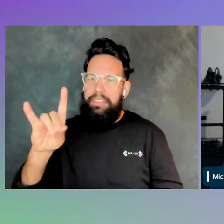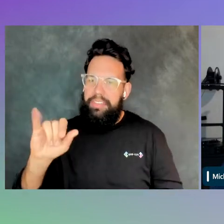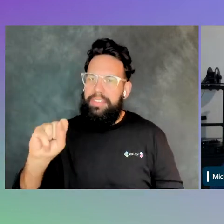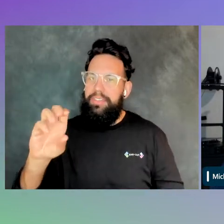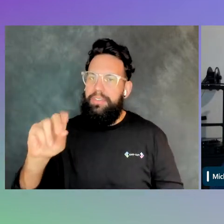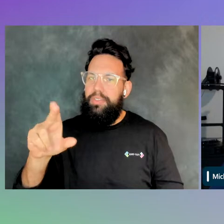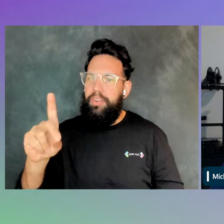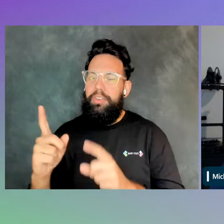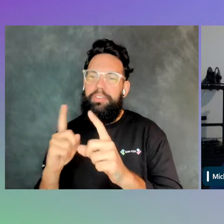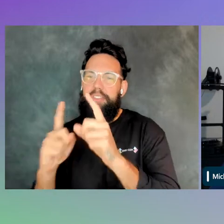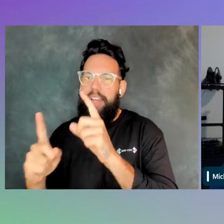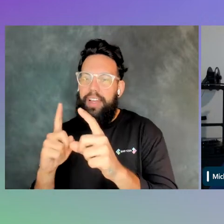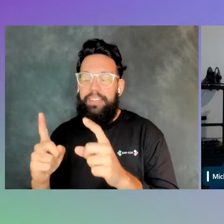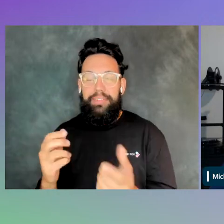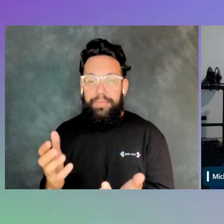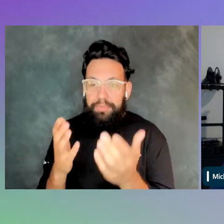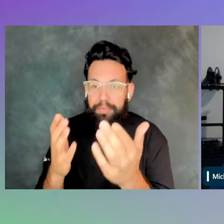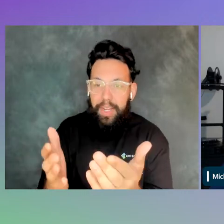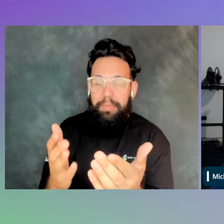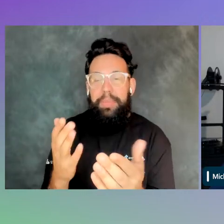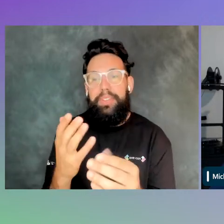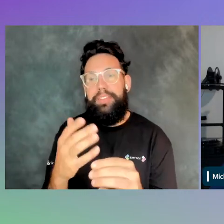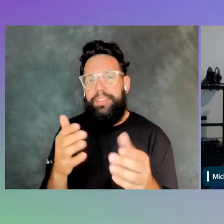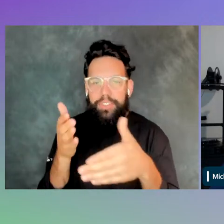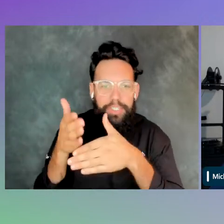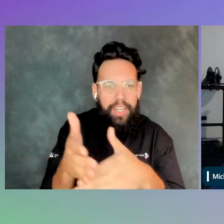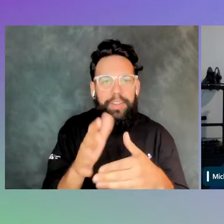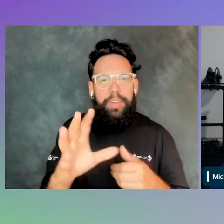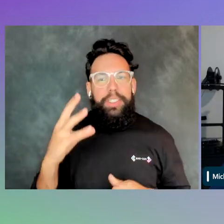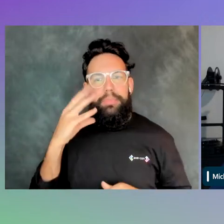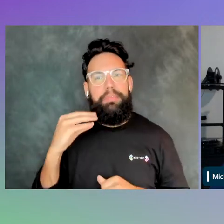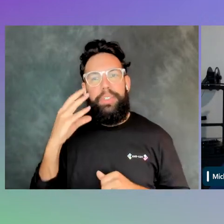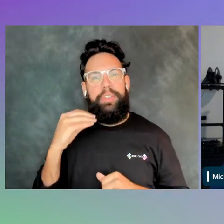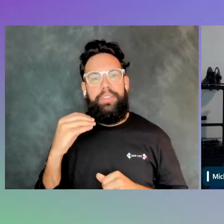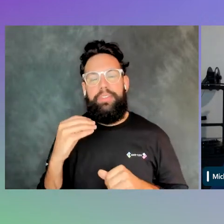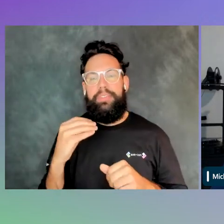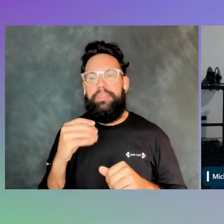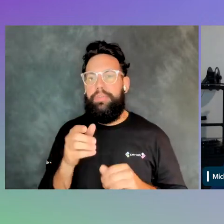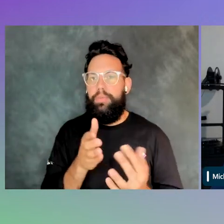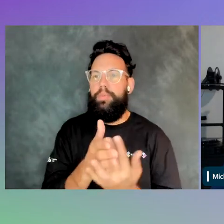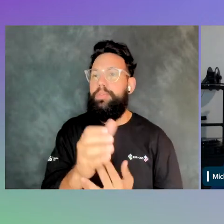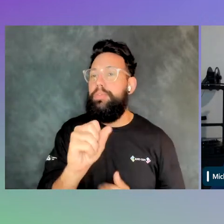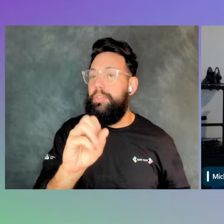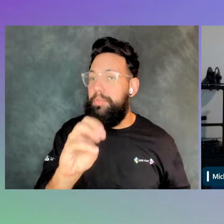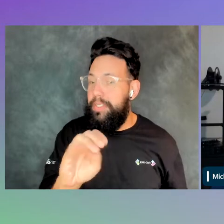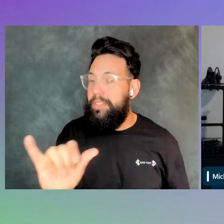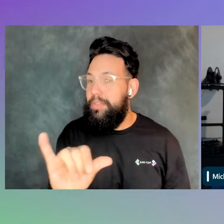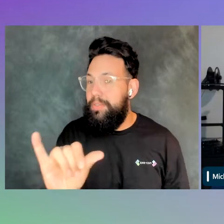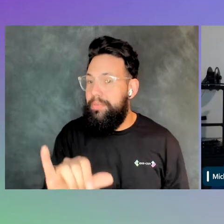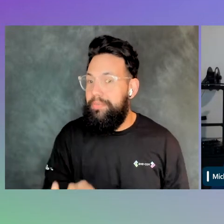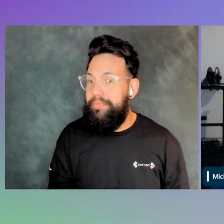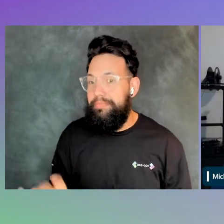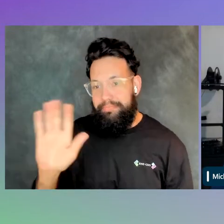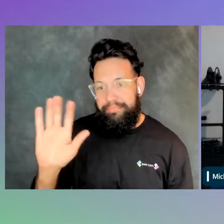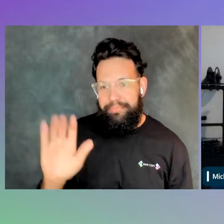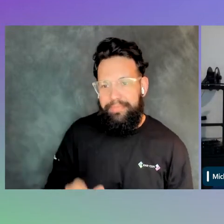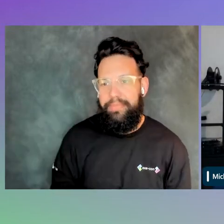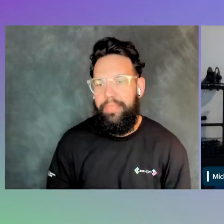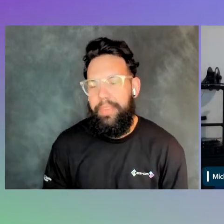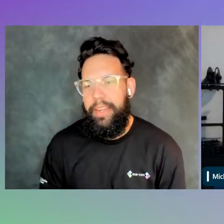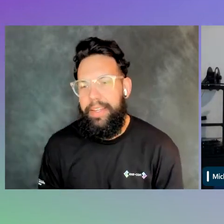social using the hashtag AxeCon. Enjoy the rest of AxeCon, everyone. Enjoy. Bye.